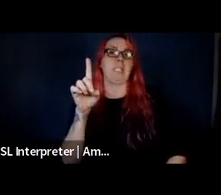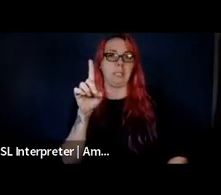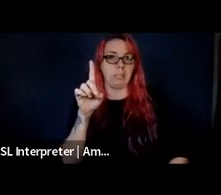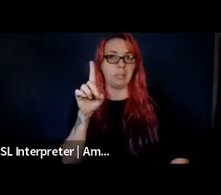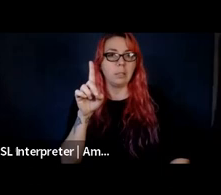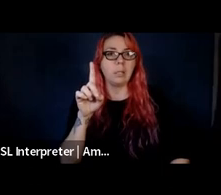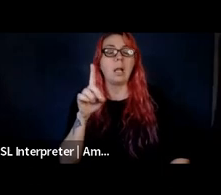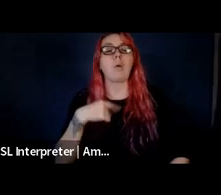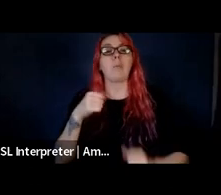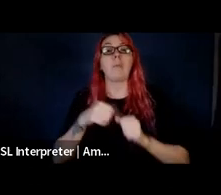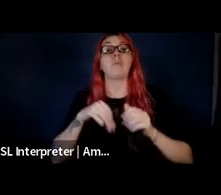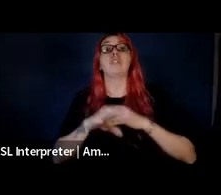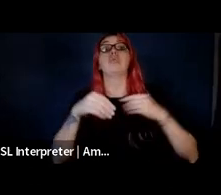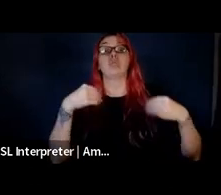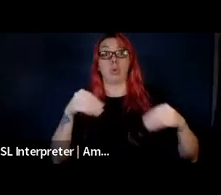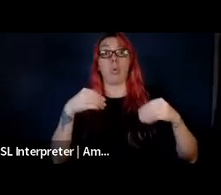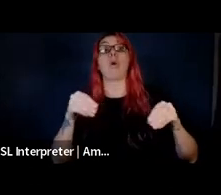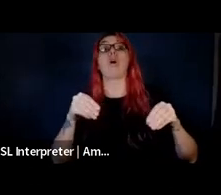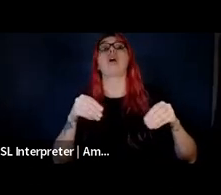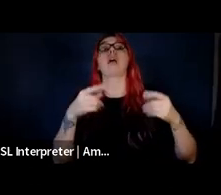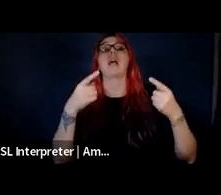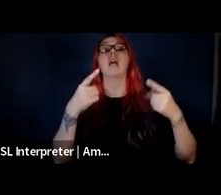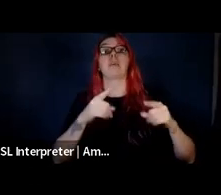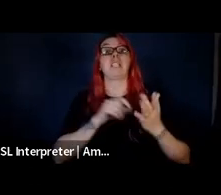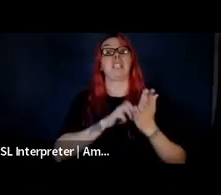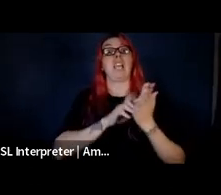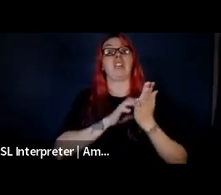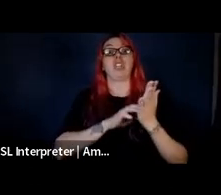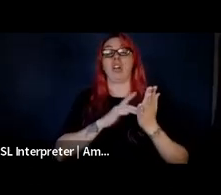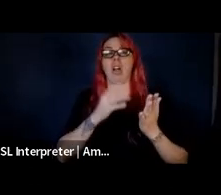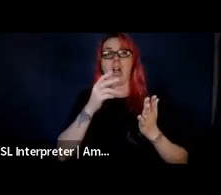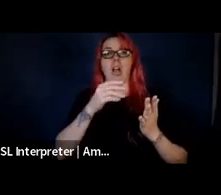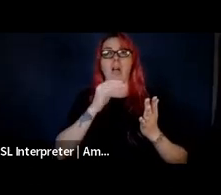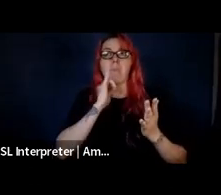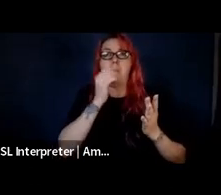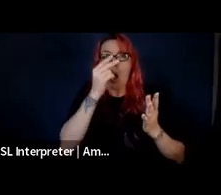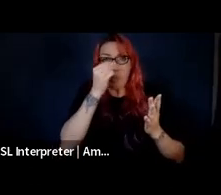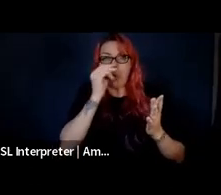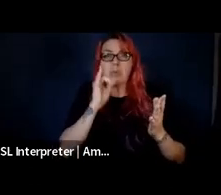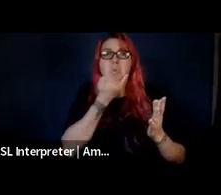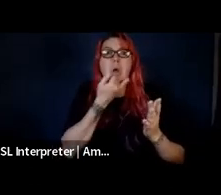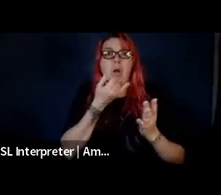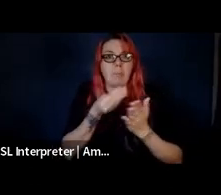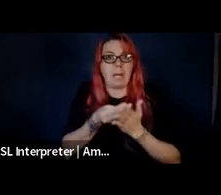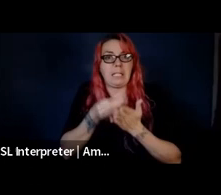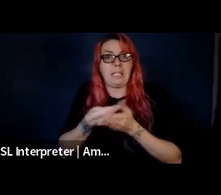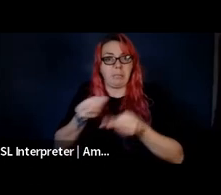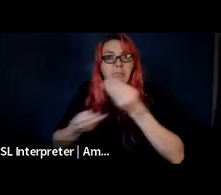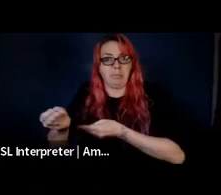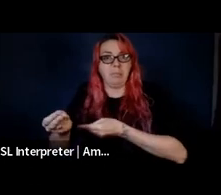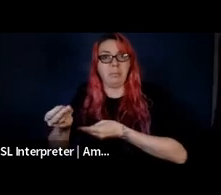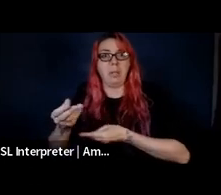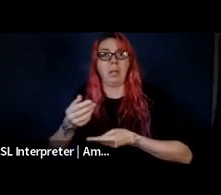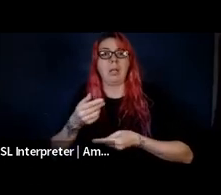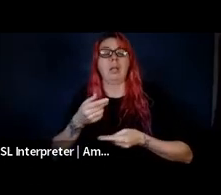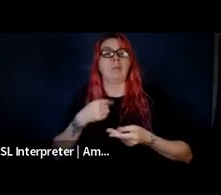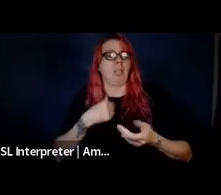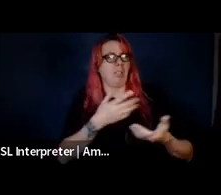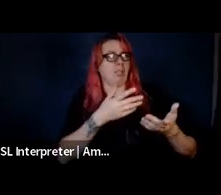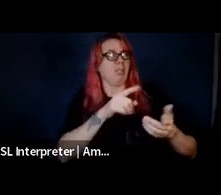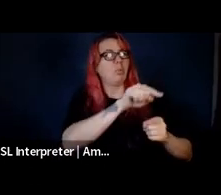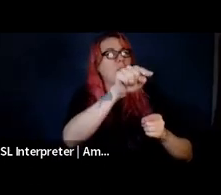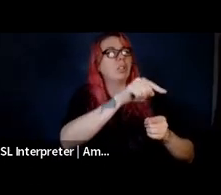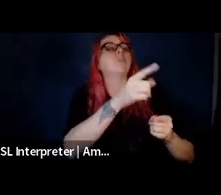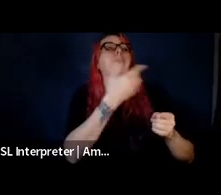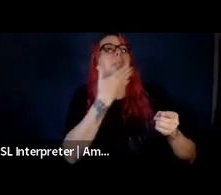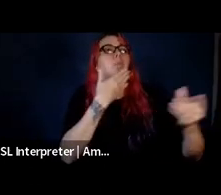with my colleague, I said to them, they were trying to gyp me. And she sort of turned to me and said, did you just say, and in that moment, she made me